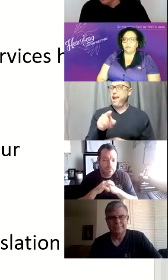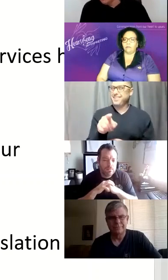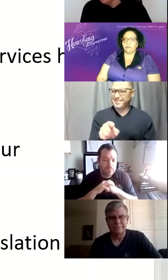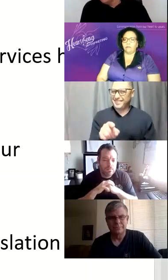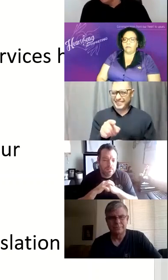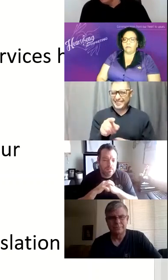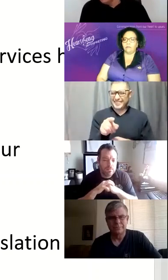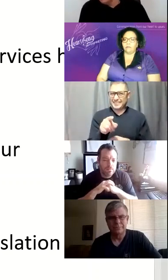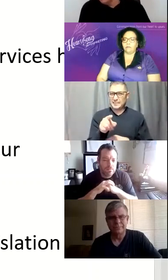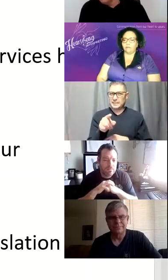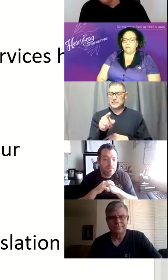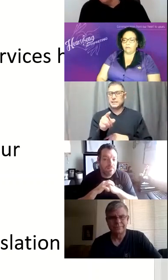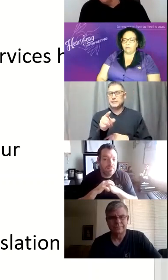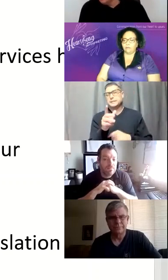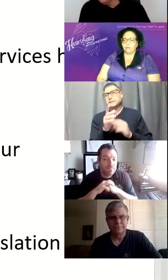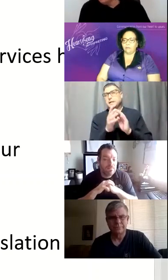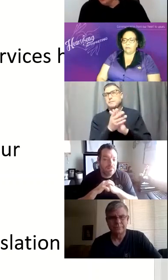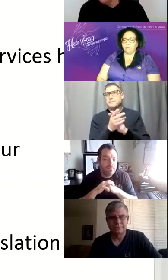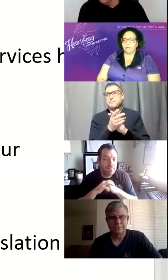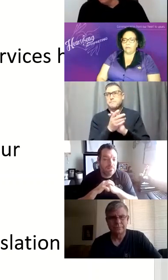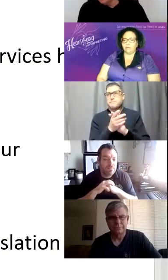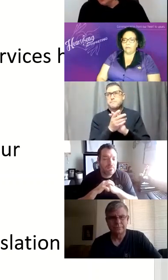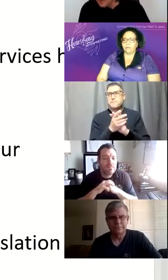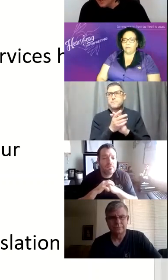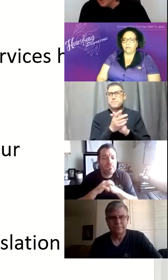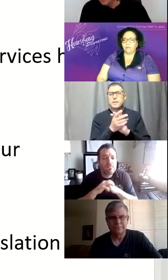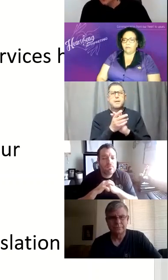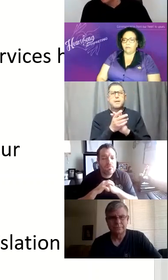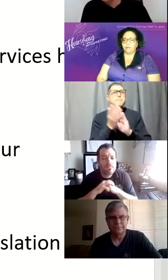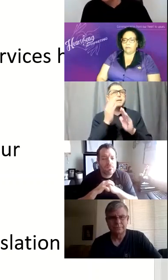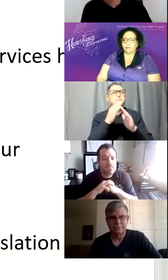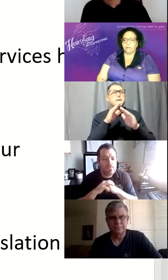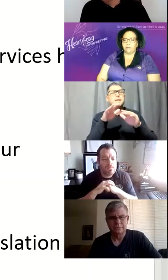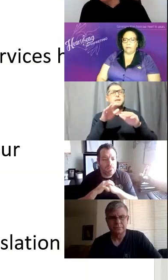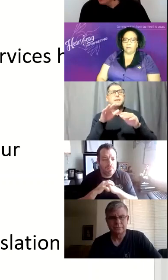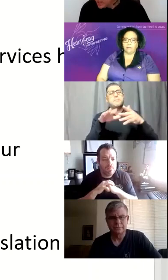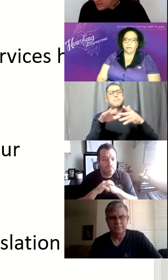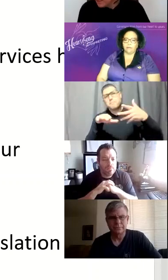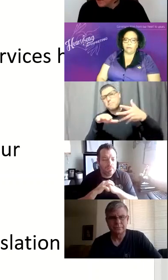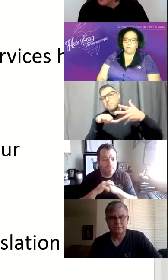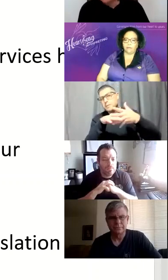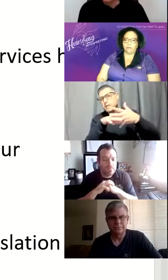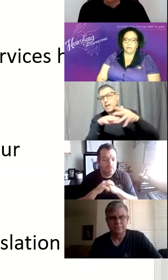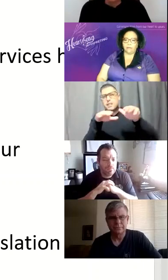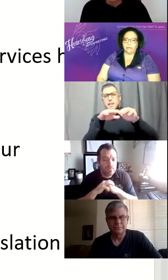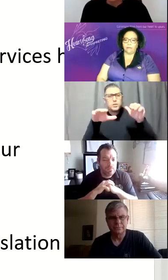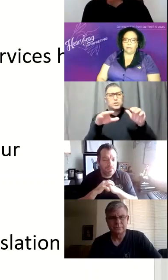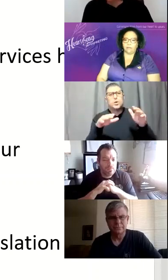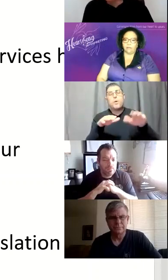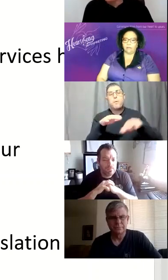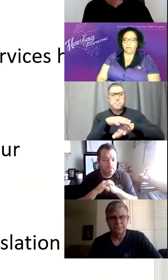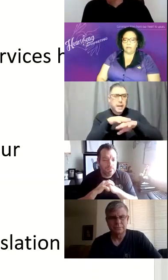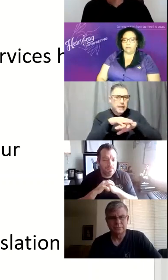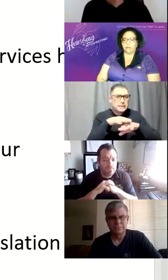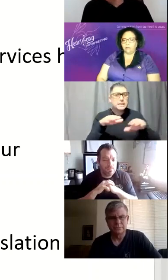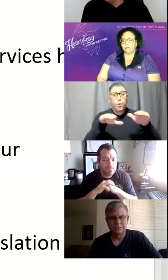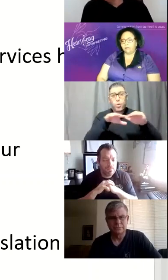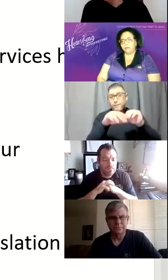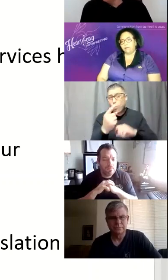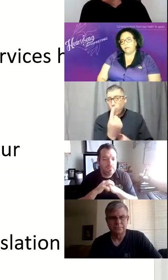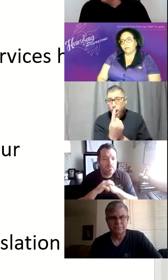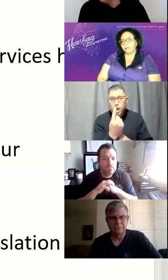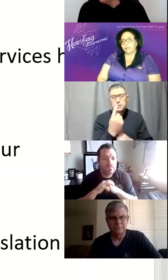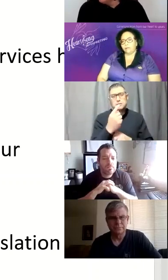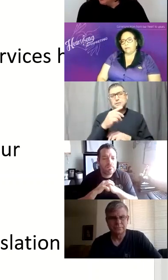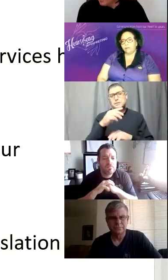prefer at least intermediate level students as opposed to just level 1 students? Or are you open to having